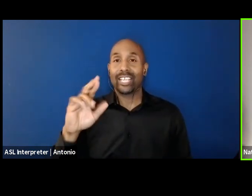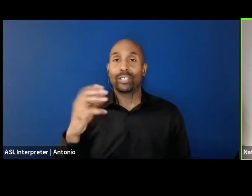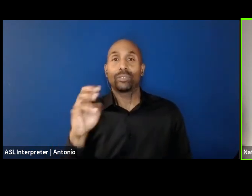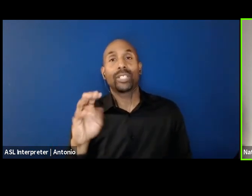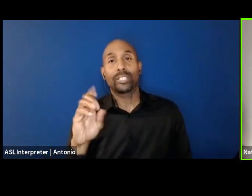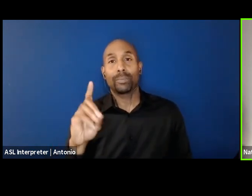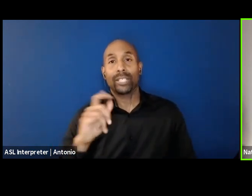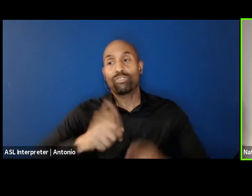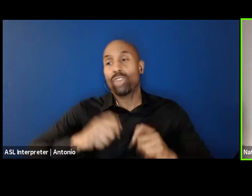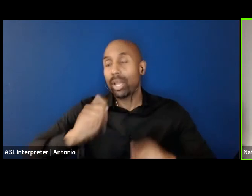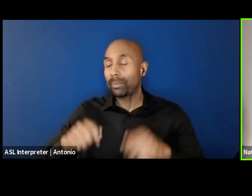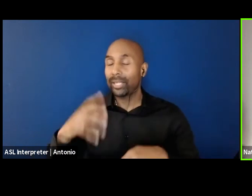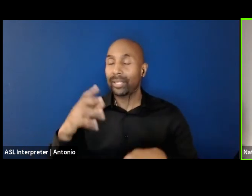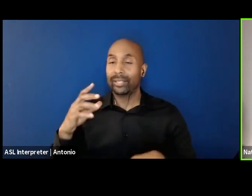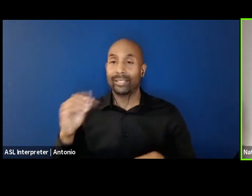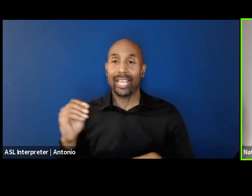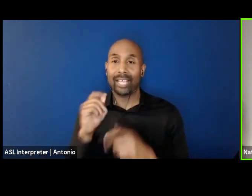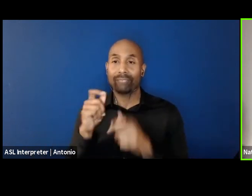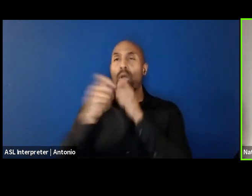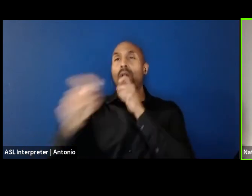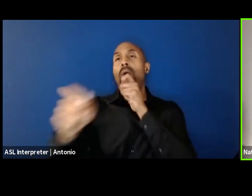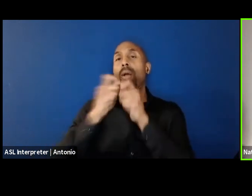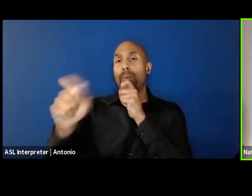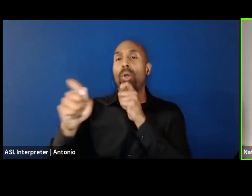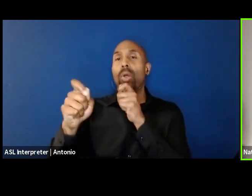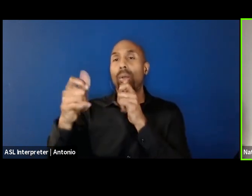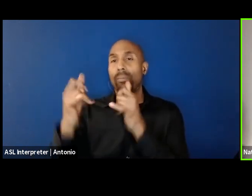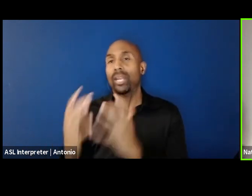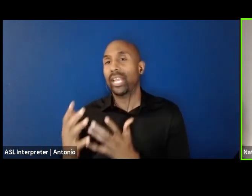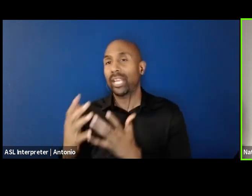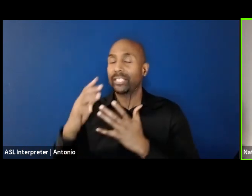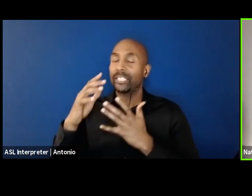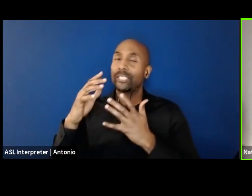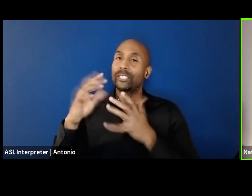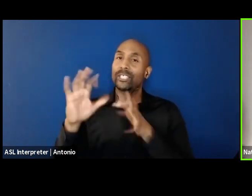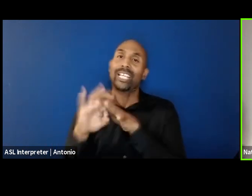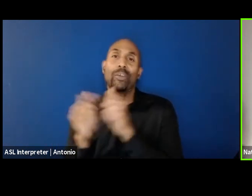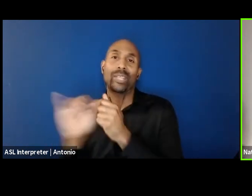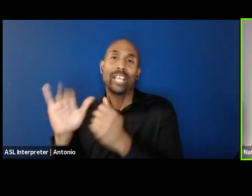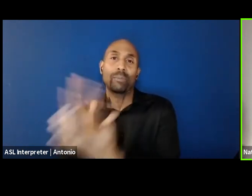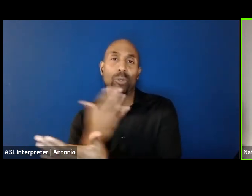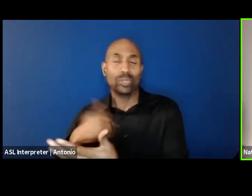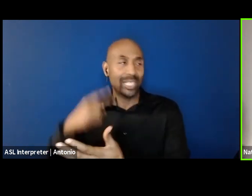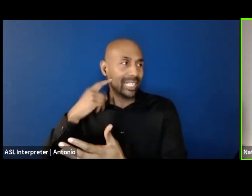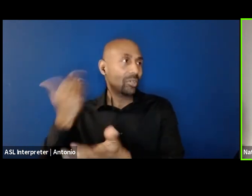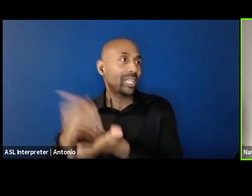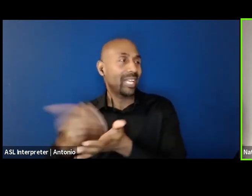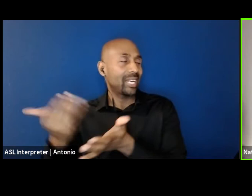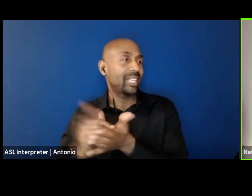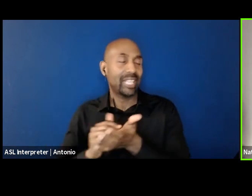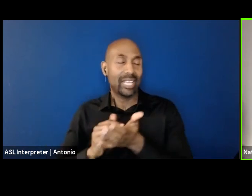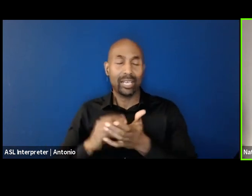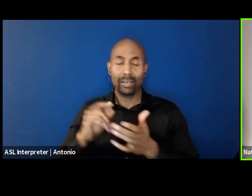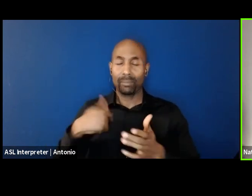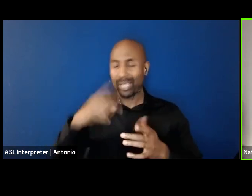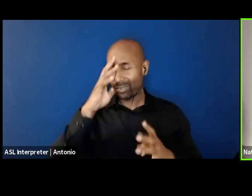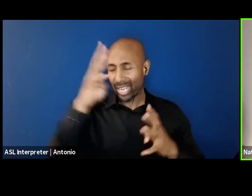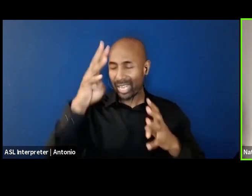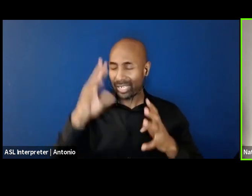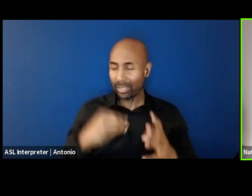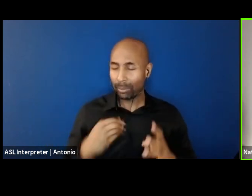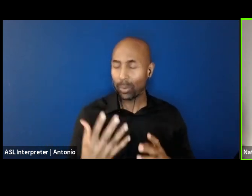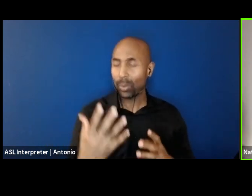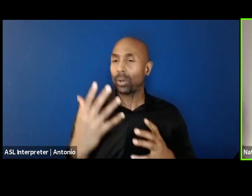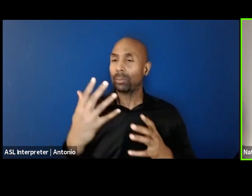figure that affected this alignment of or equation at the album's outset? Was it when gray was the color of her